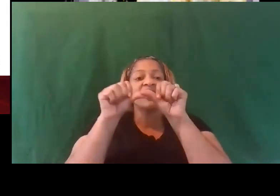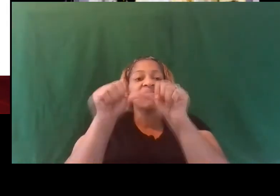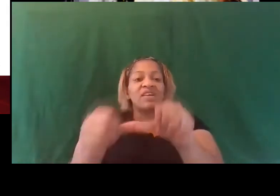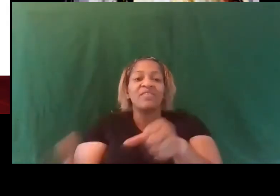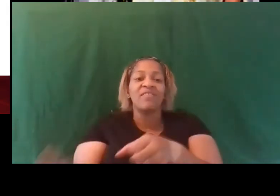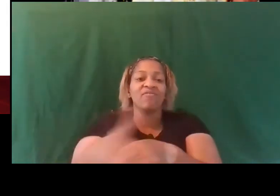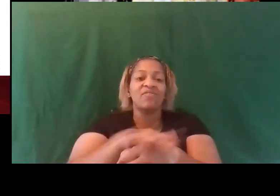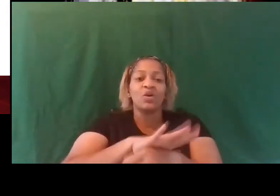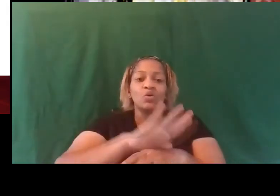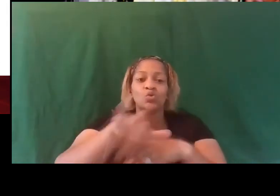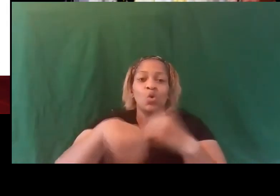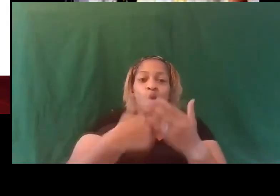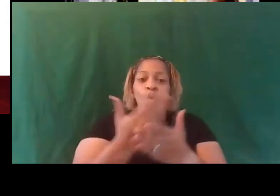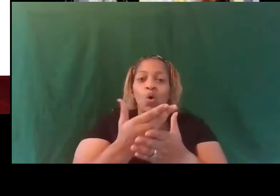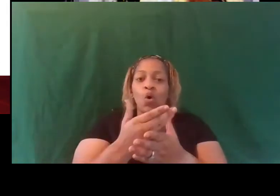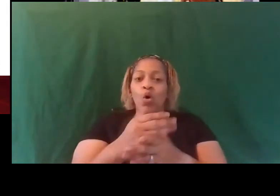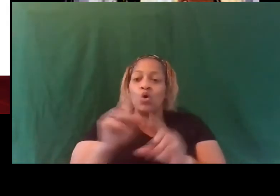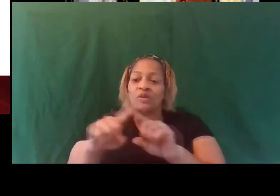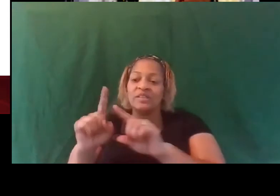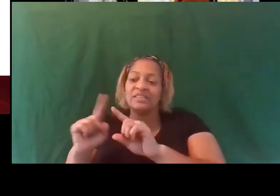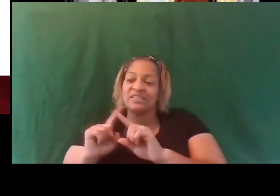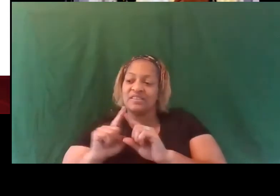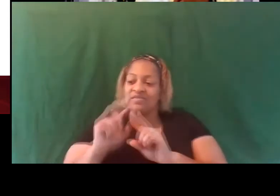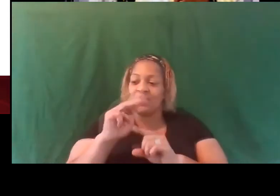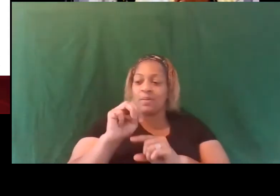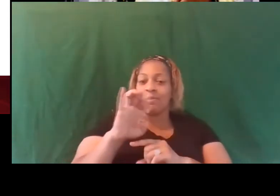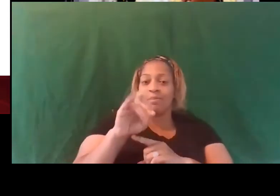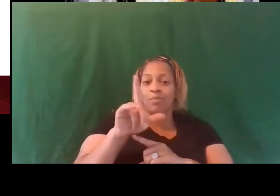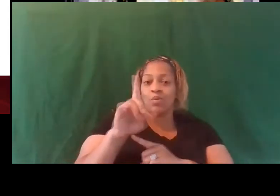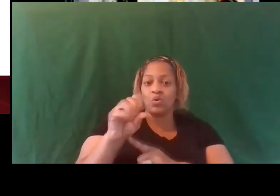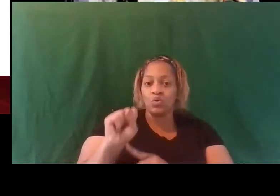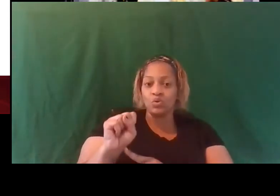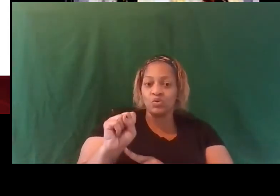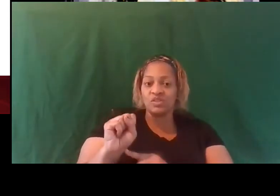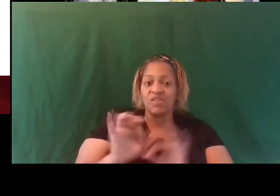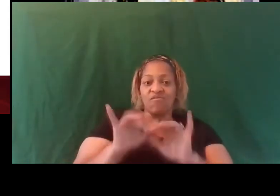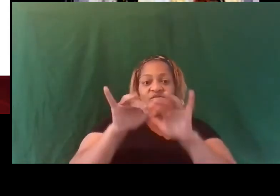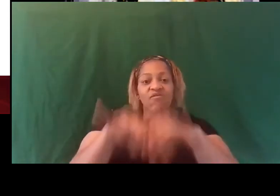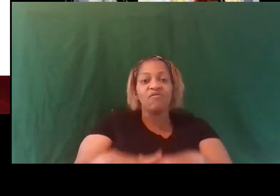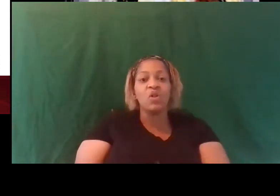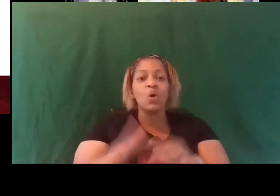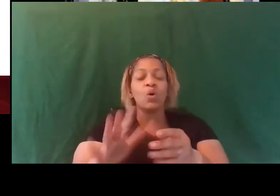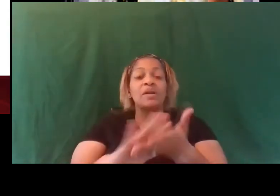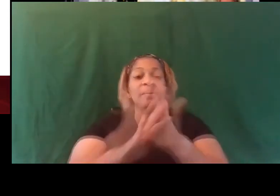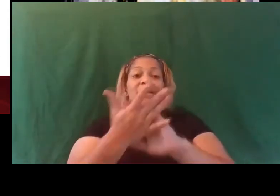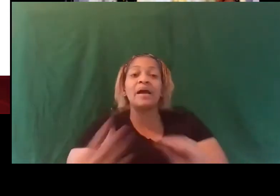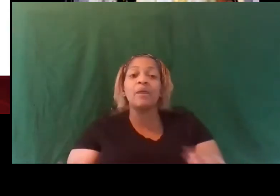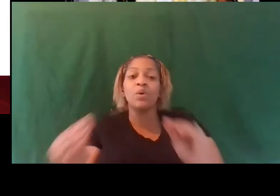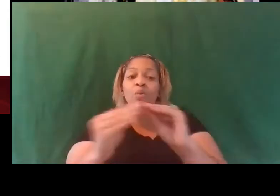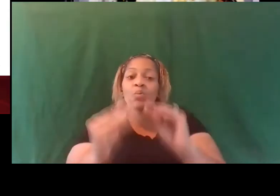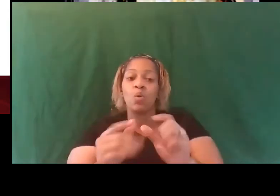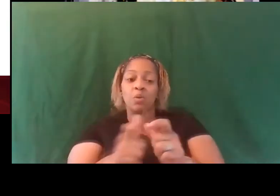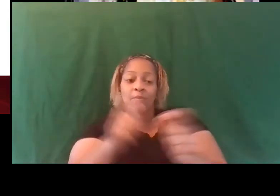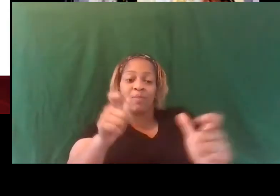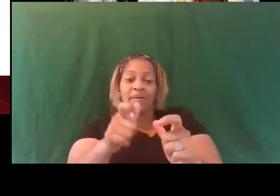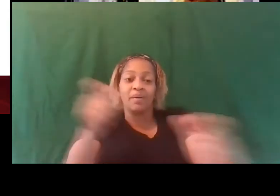always flows into new and larger molds. Within us is the possibility of